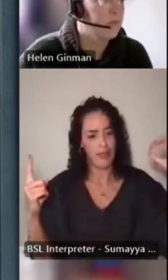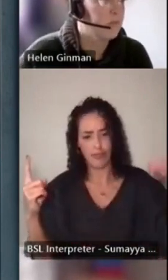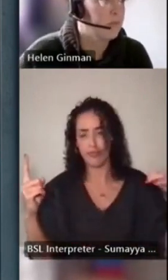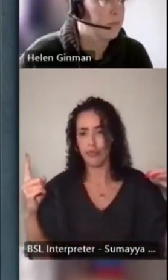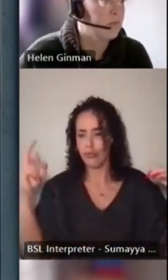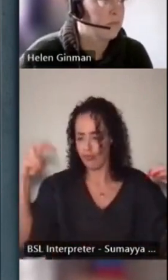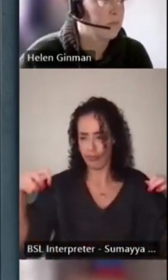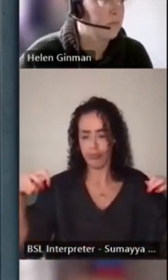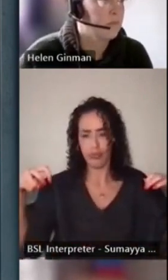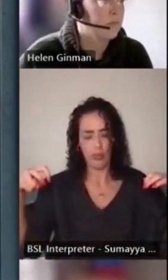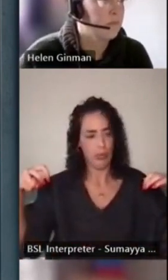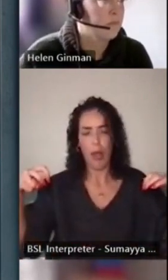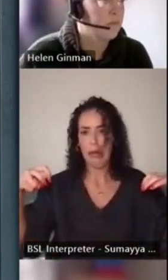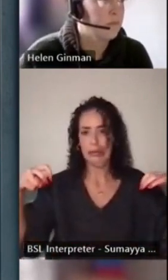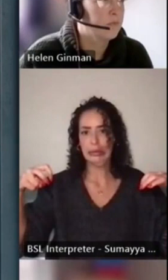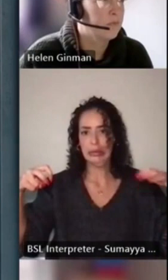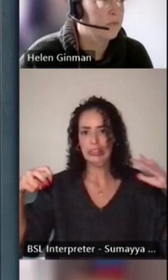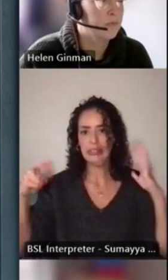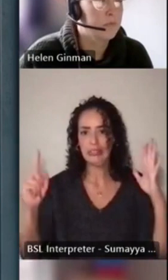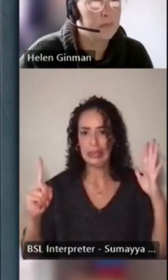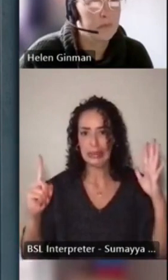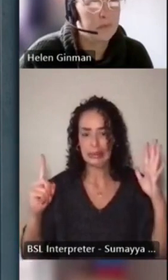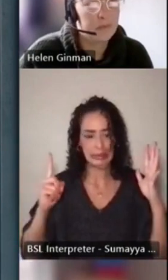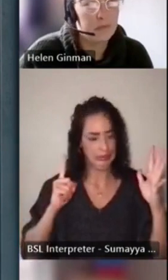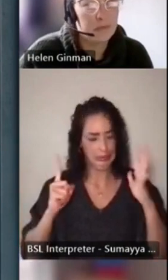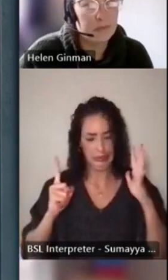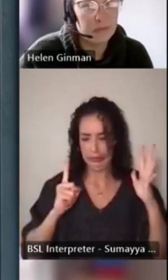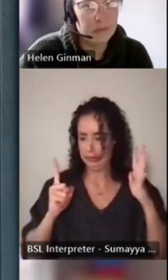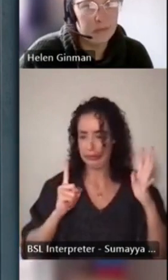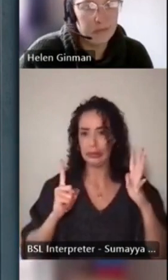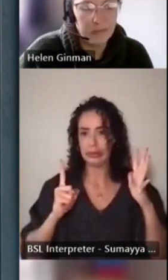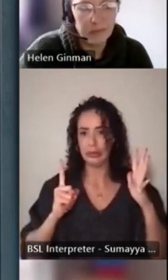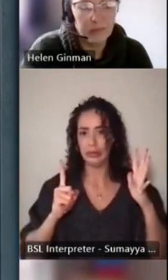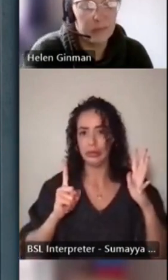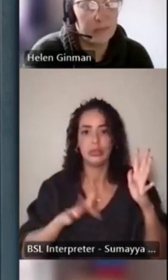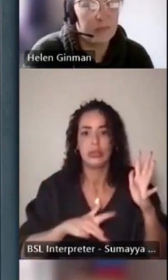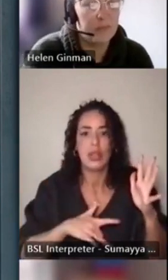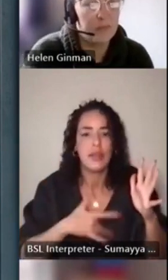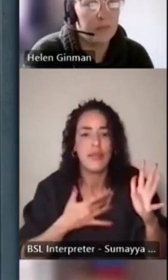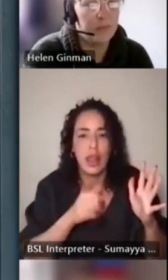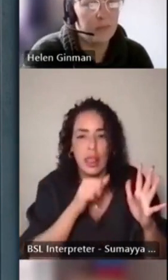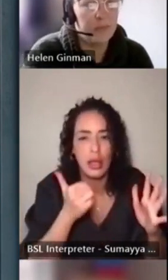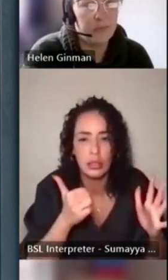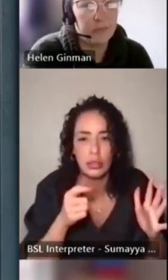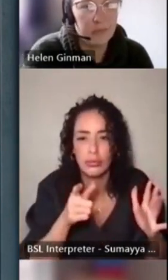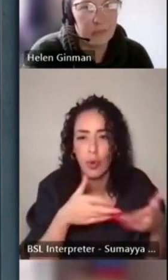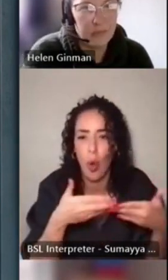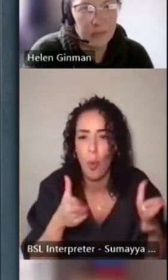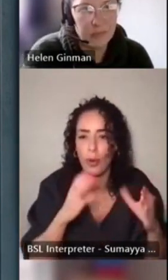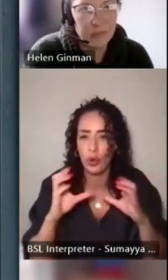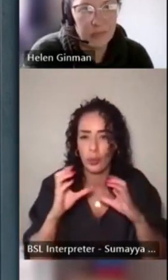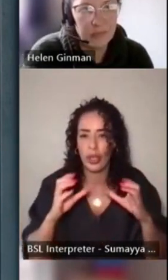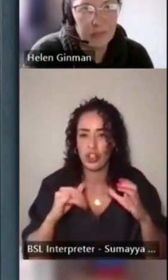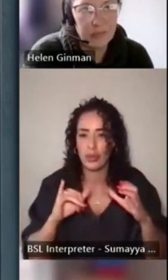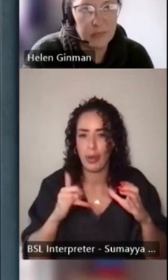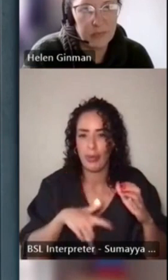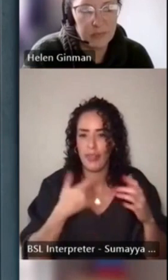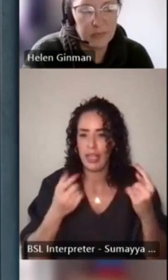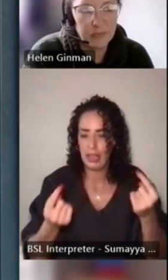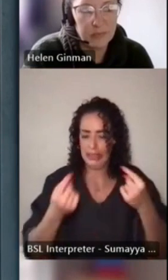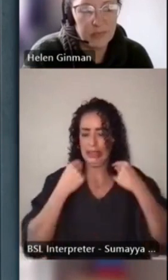side. So again, that probably wouldn't be an environment that's conducive to open communication. That might feel a bit